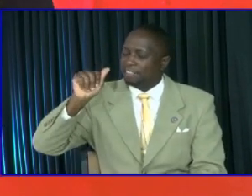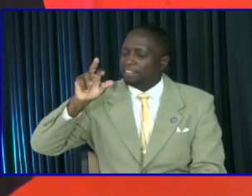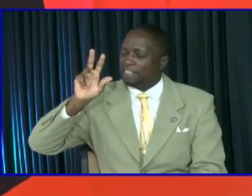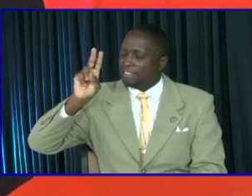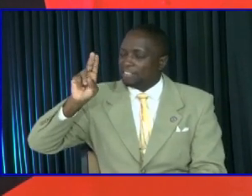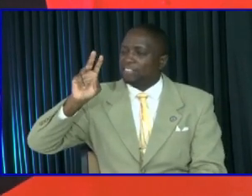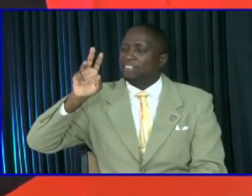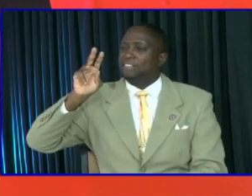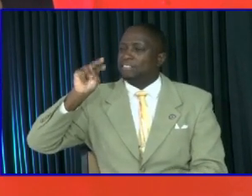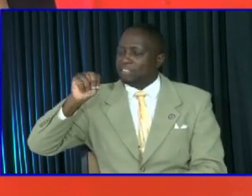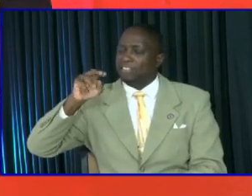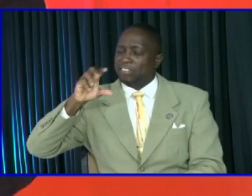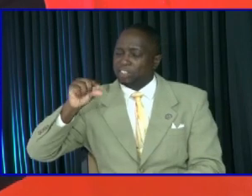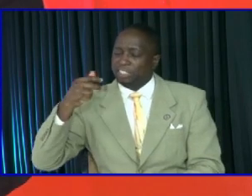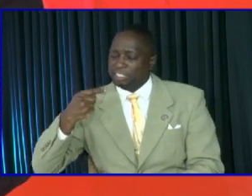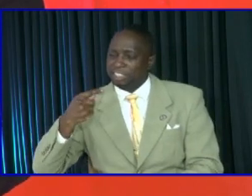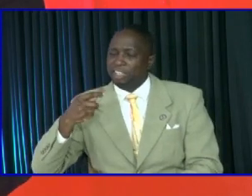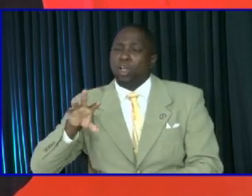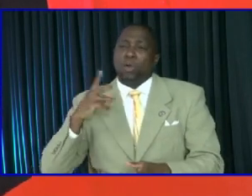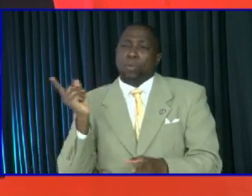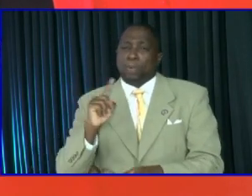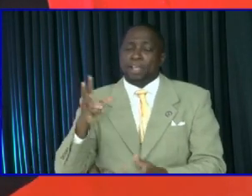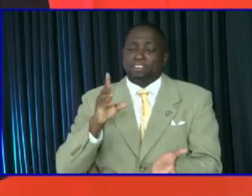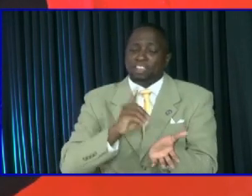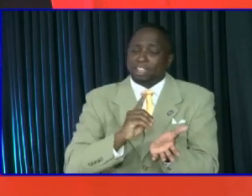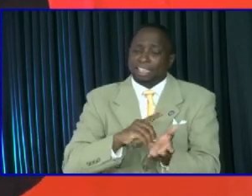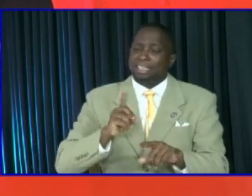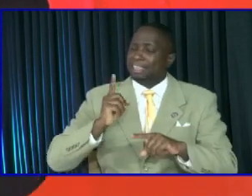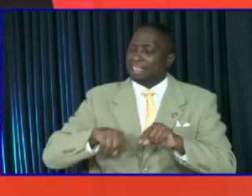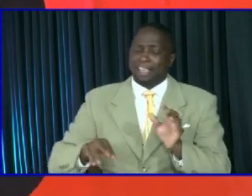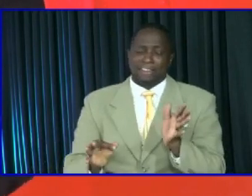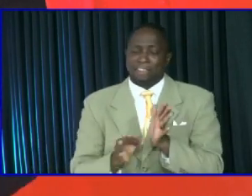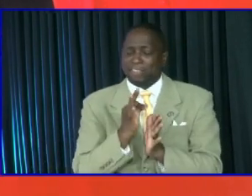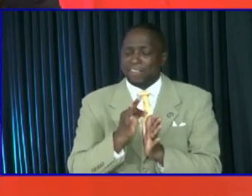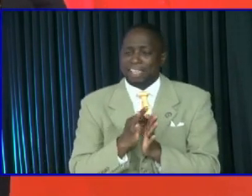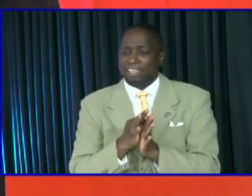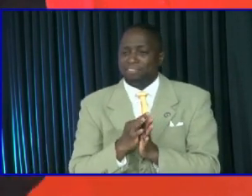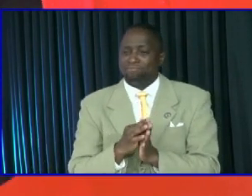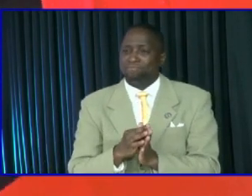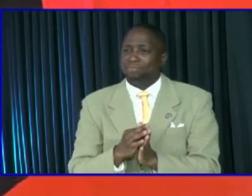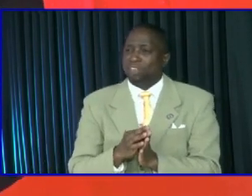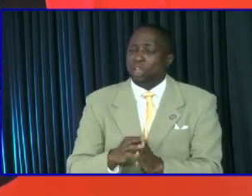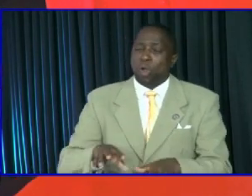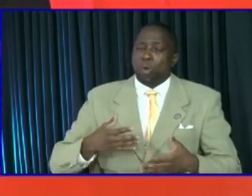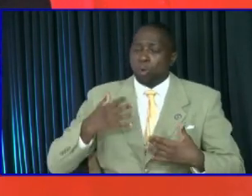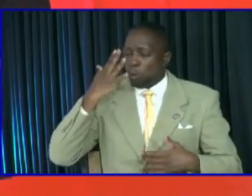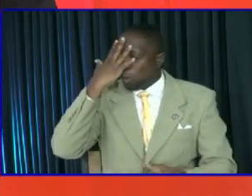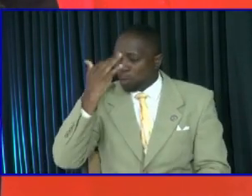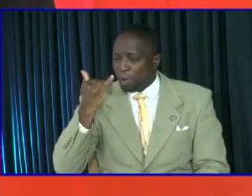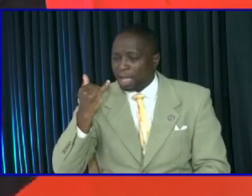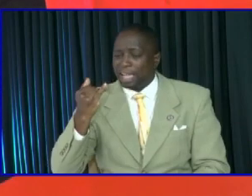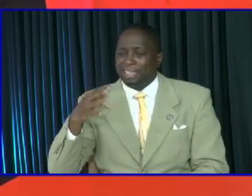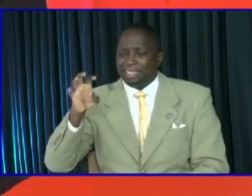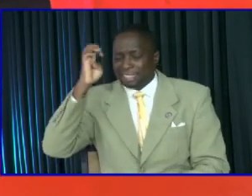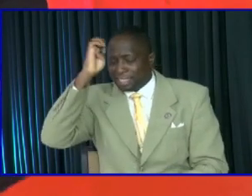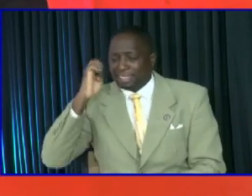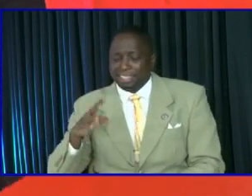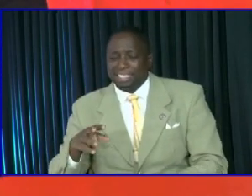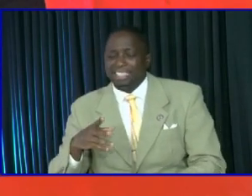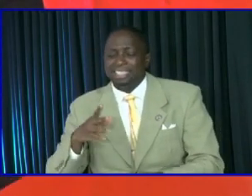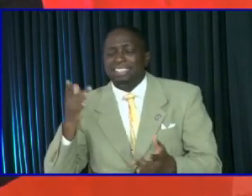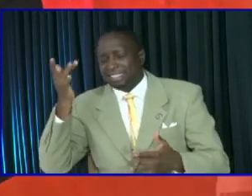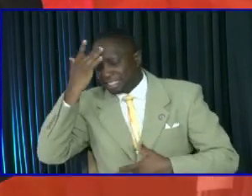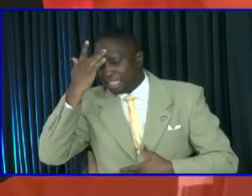cannot find the solution or why he is so sick, but we are thankful that you are still the